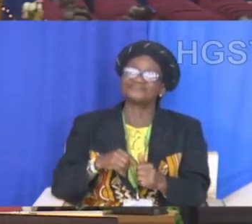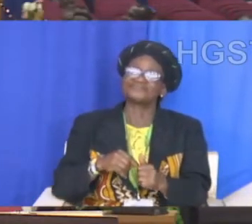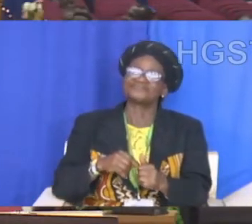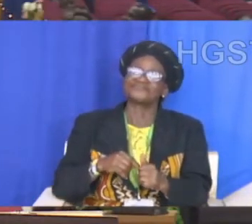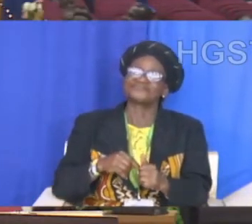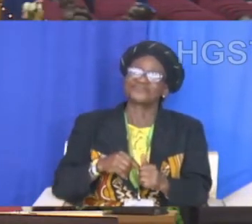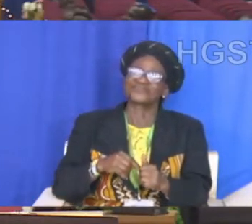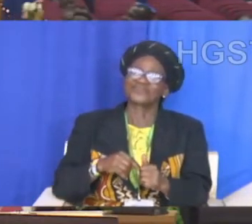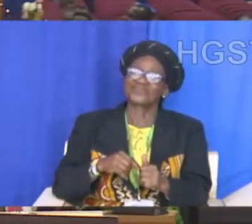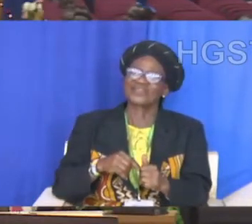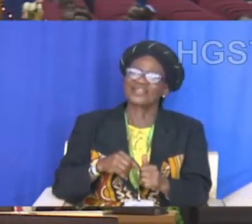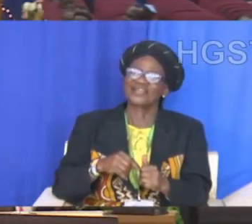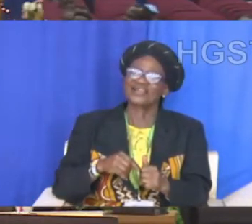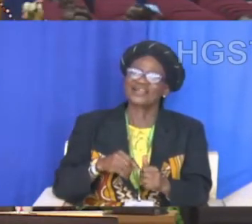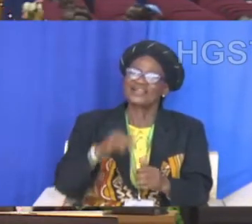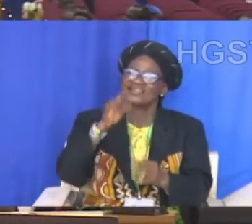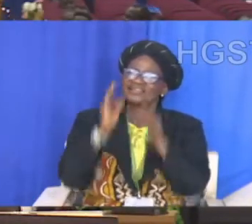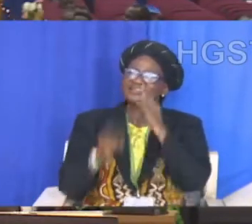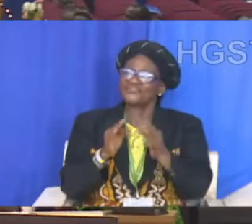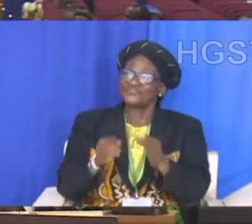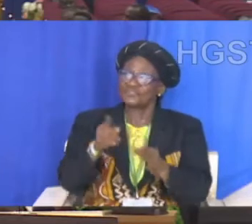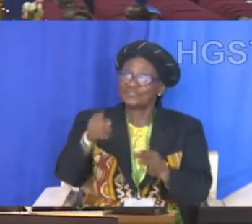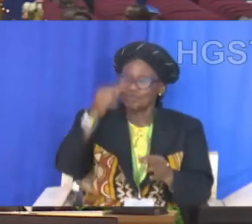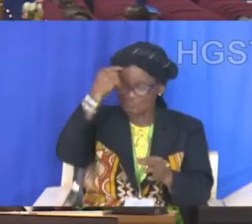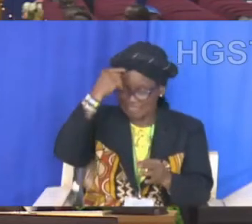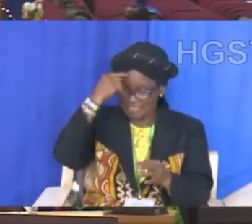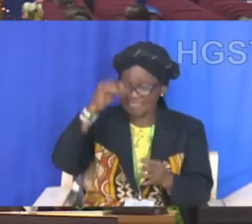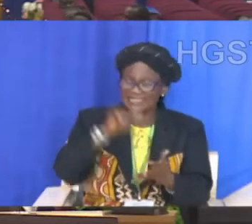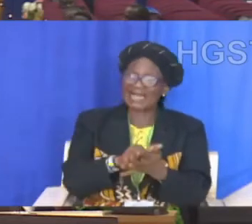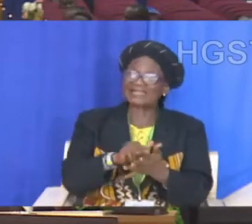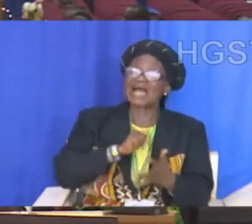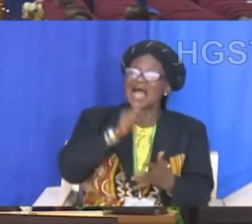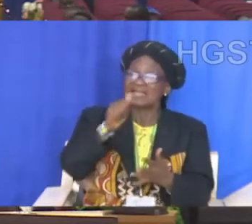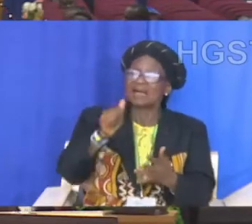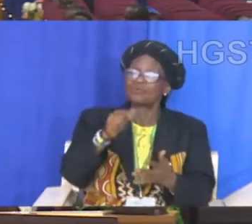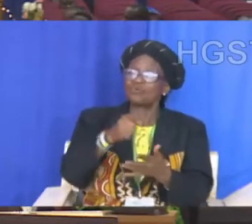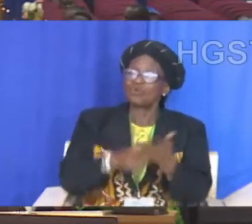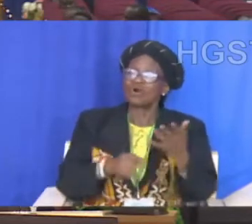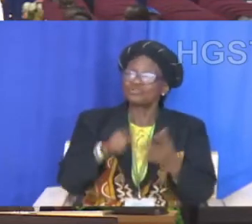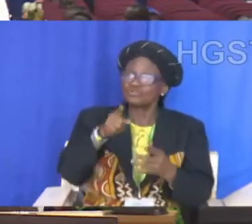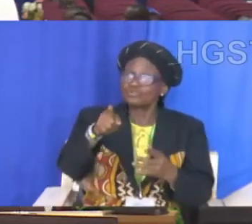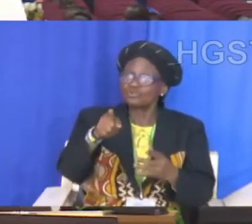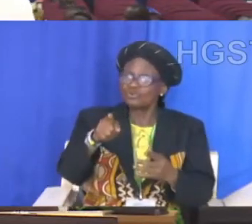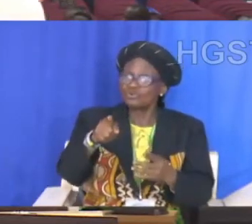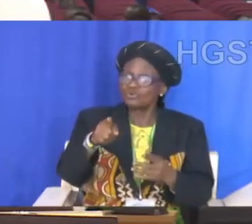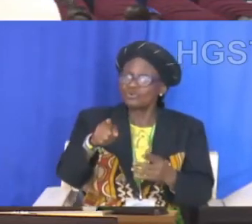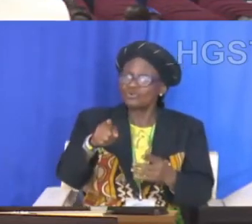if you think that I'm what I used to be, you are in trouble.